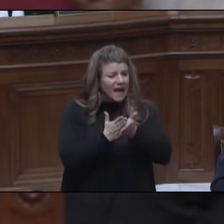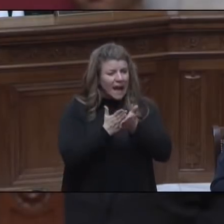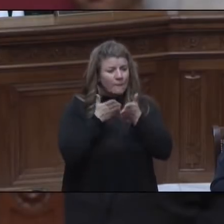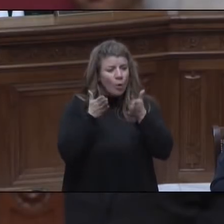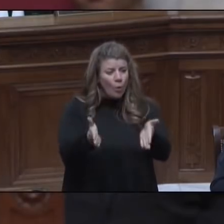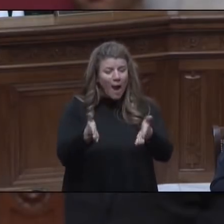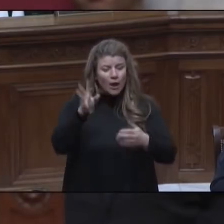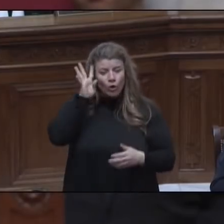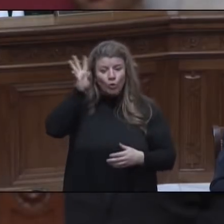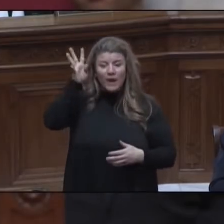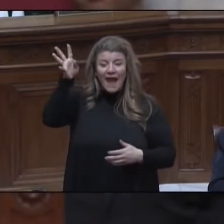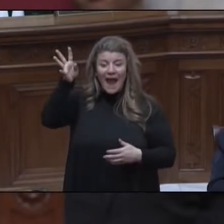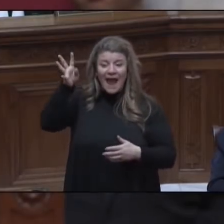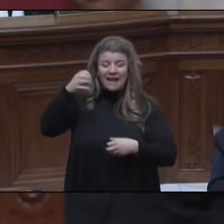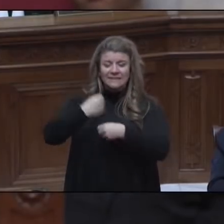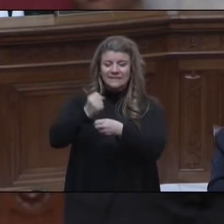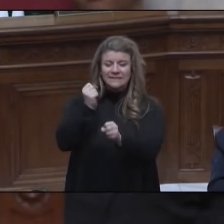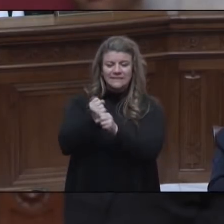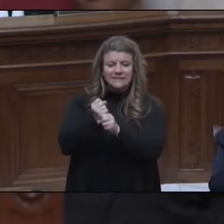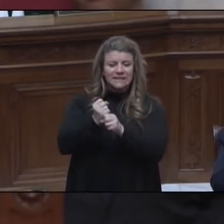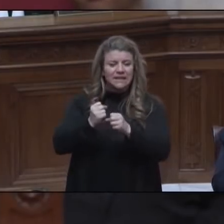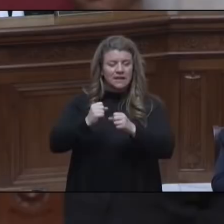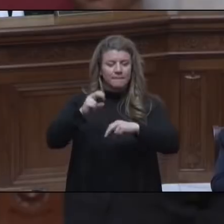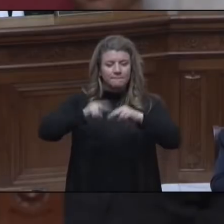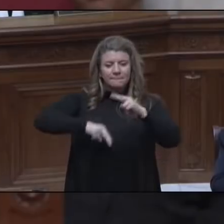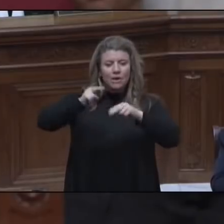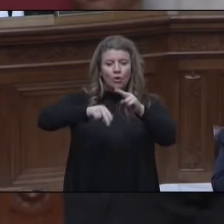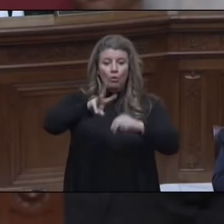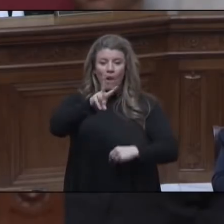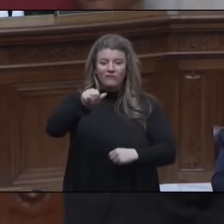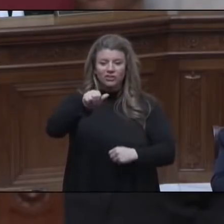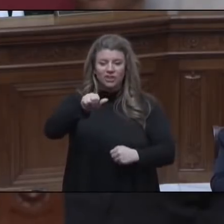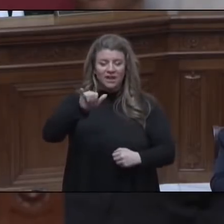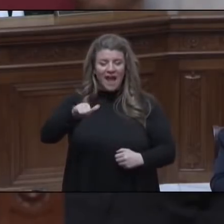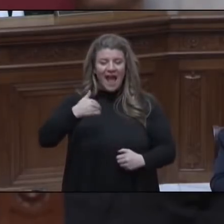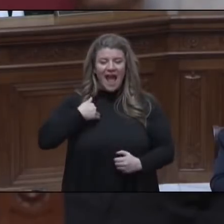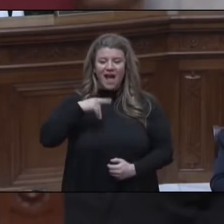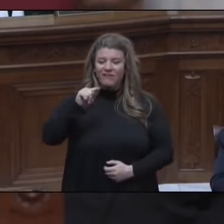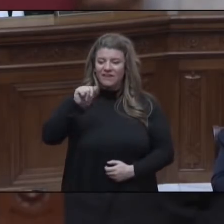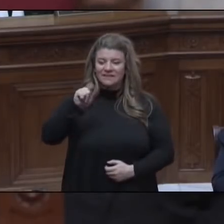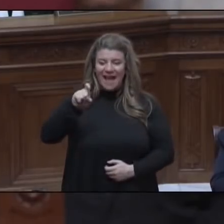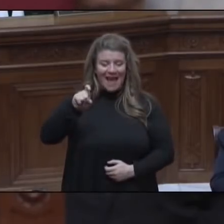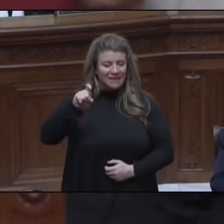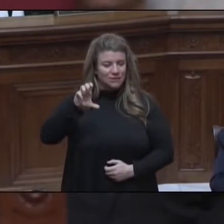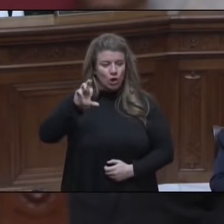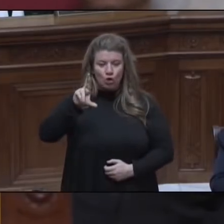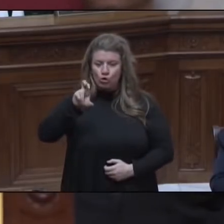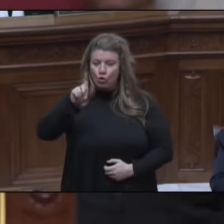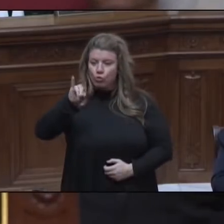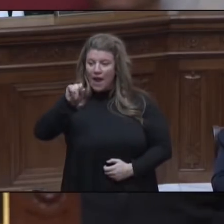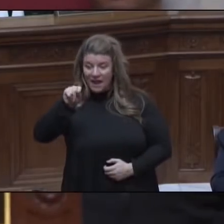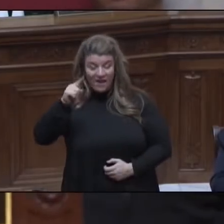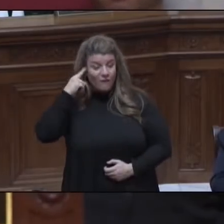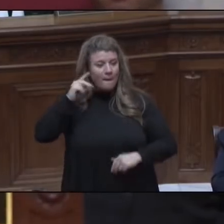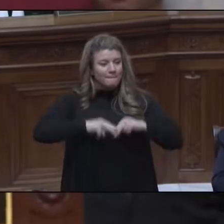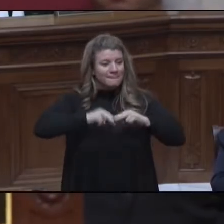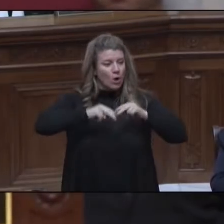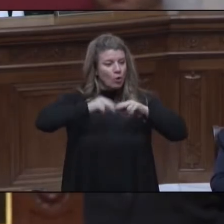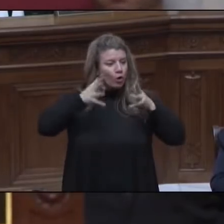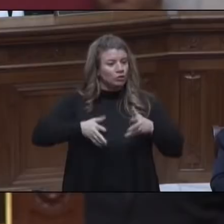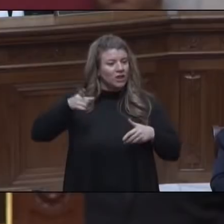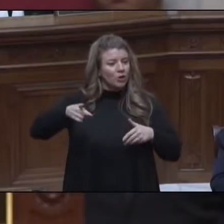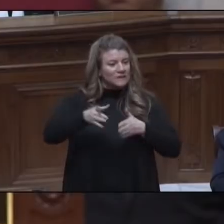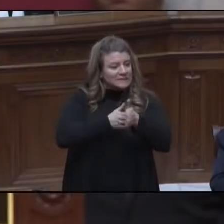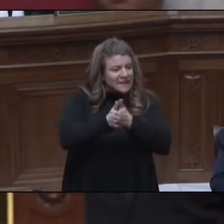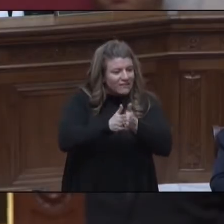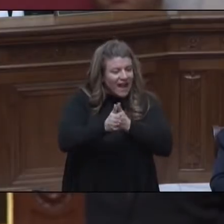something called Build West Virginia, some level of tax credit. A tax credit for builders, to incentivize them to